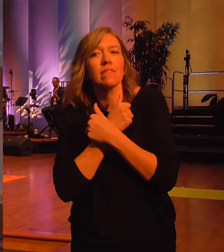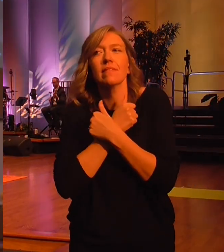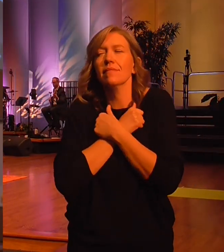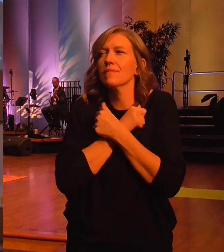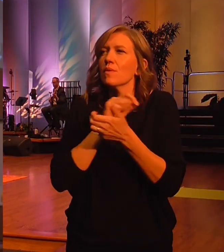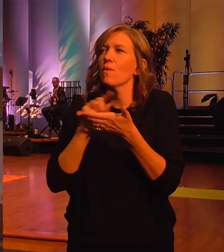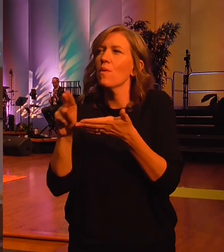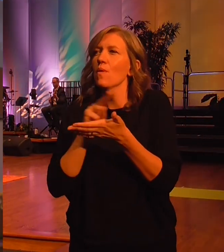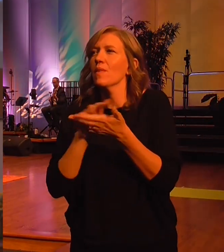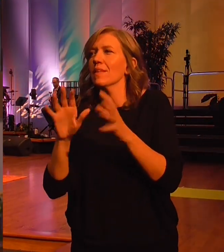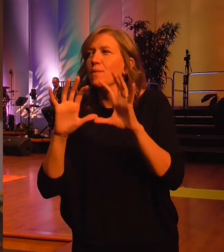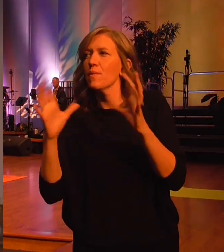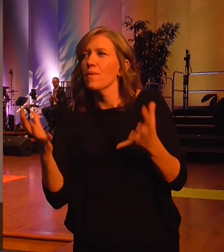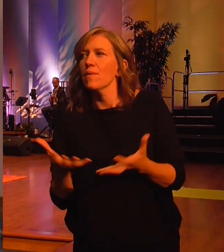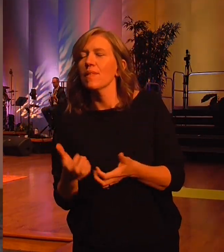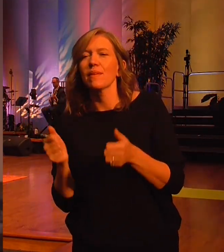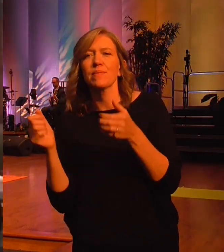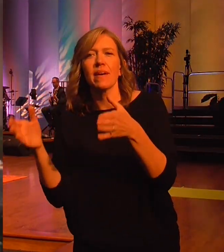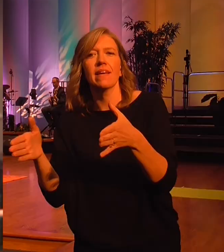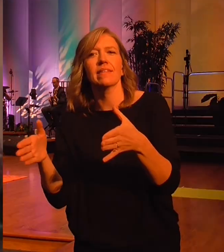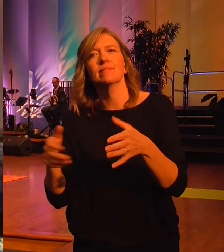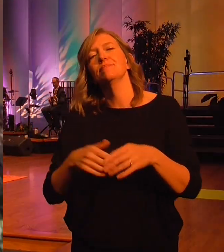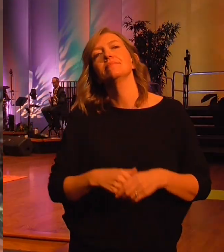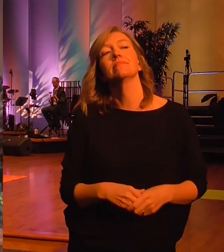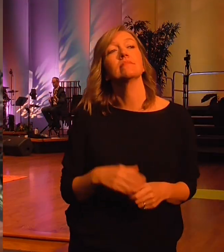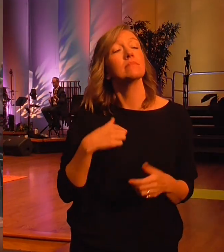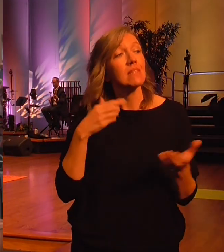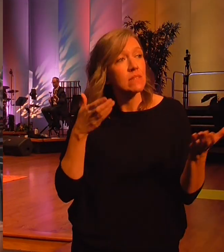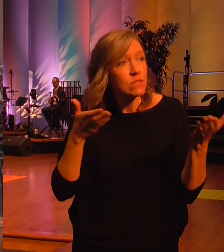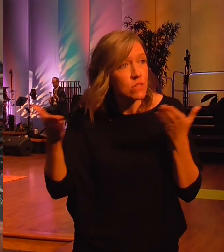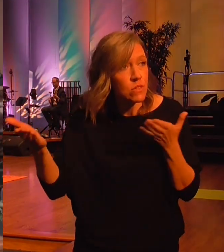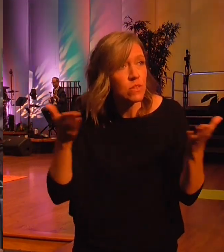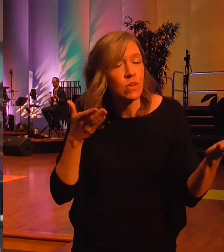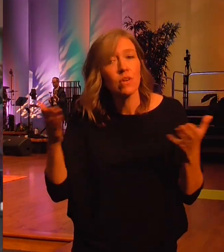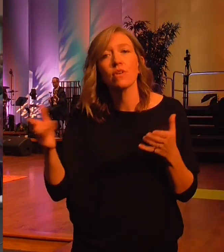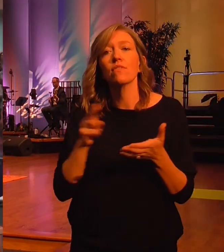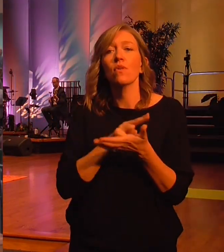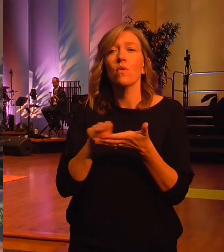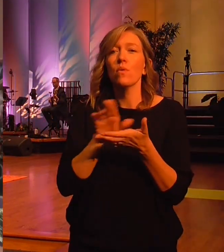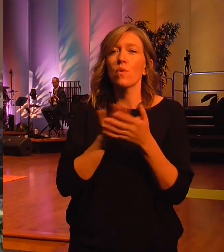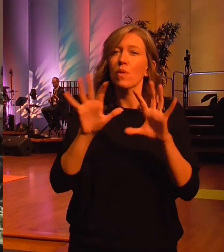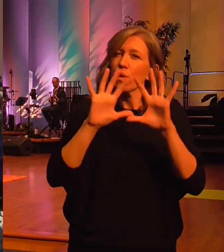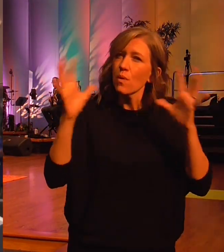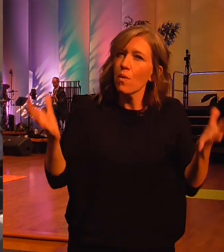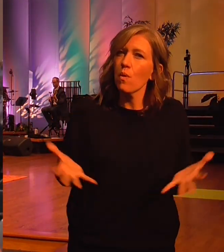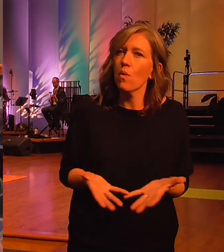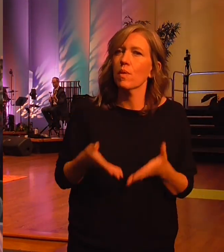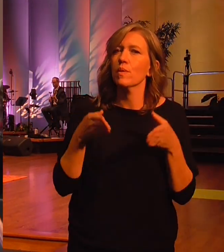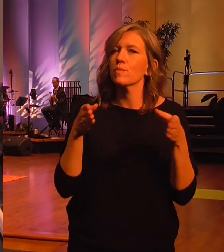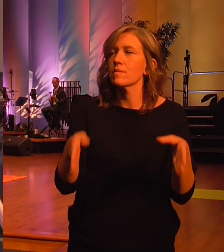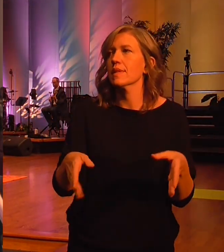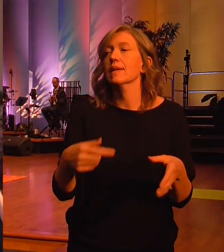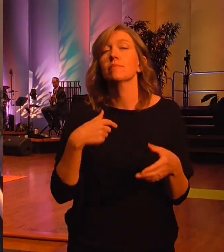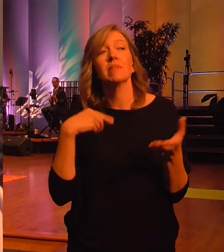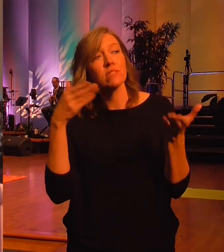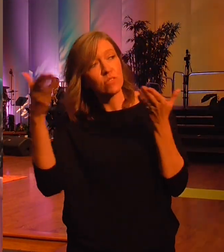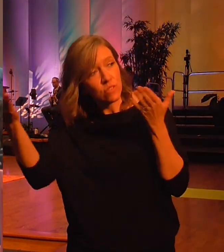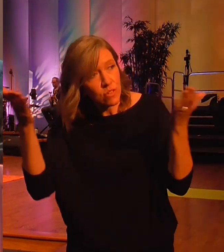In a holy, holy way. Oh, let me serve in a holy, holy way. Let me